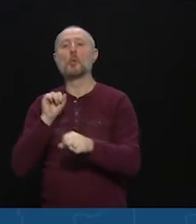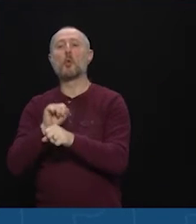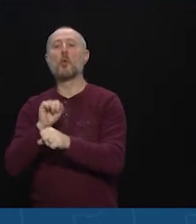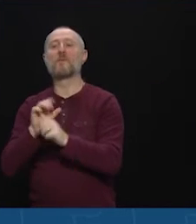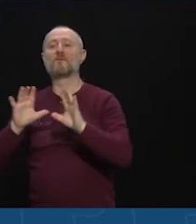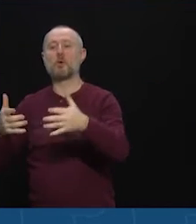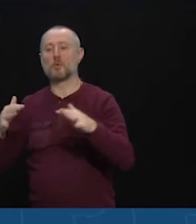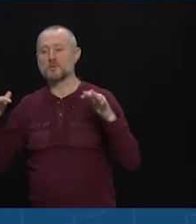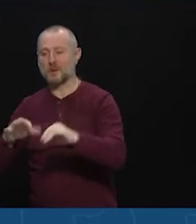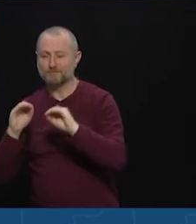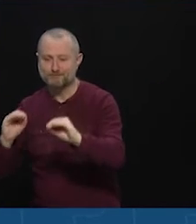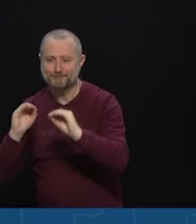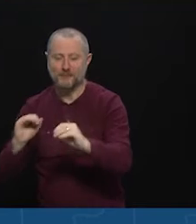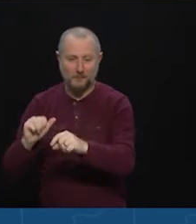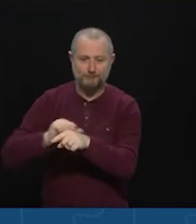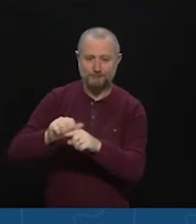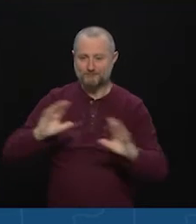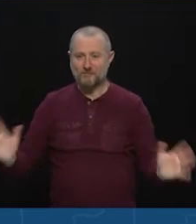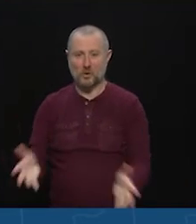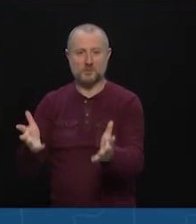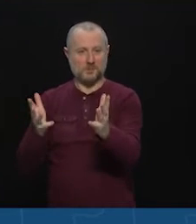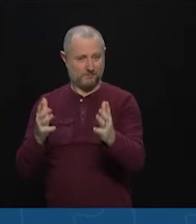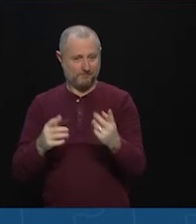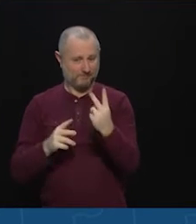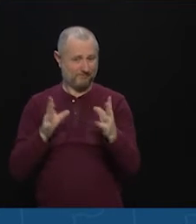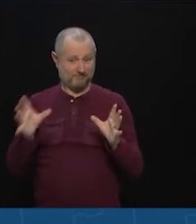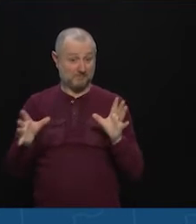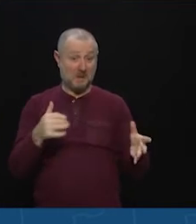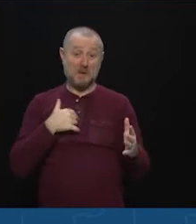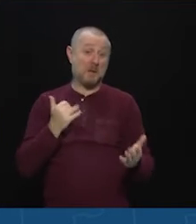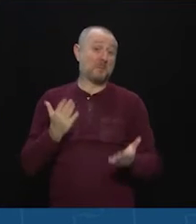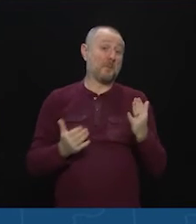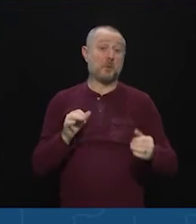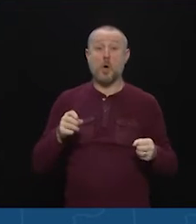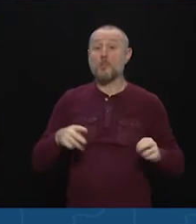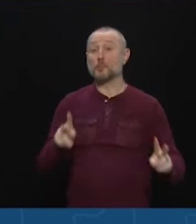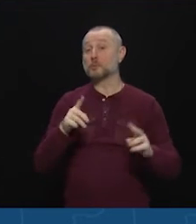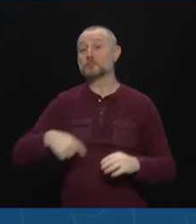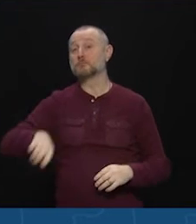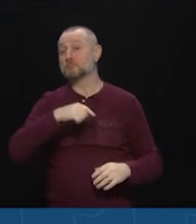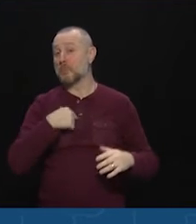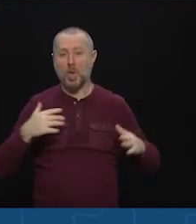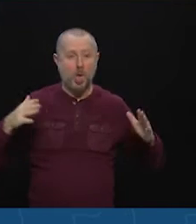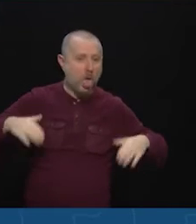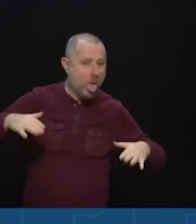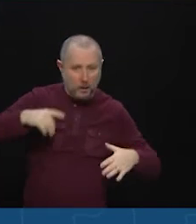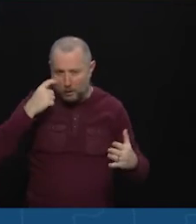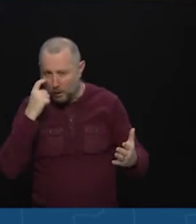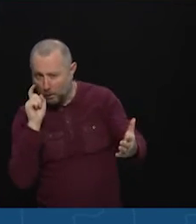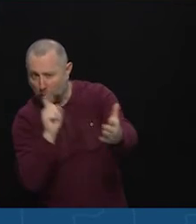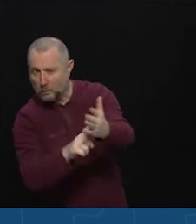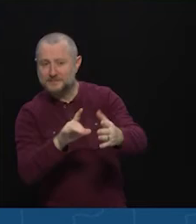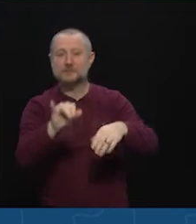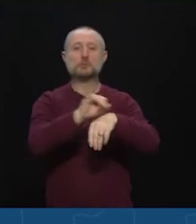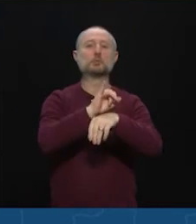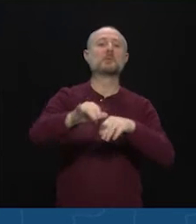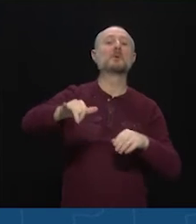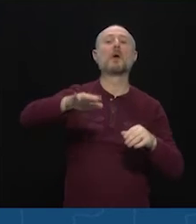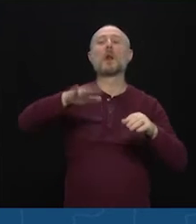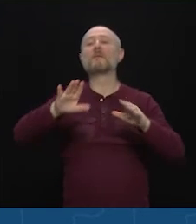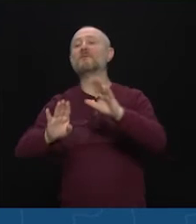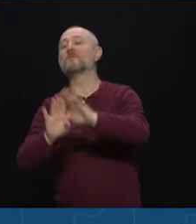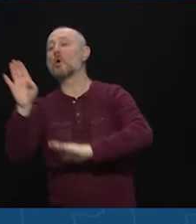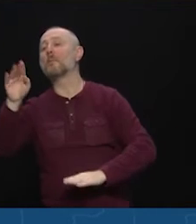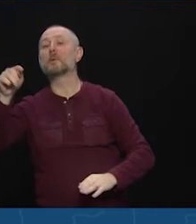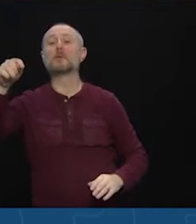great opportunities, and we may be successful, we don't know yet, but with opportunities for new industries that are not even here yet. And I'm going to be excited as we